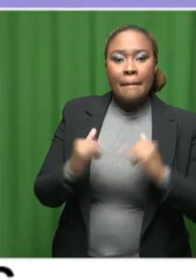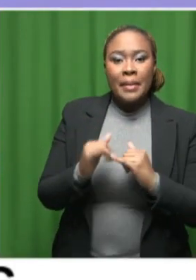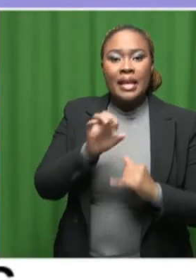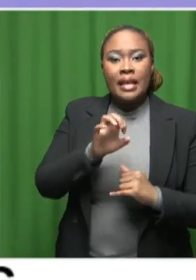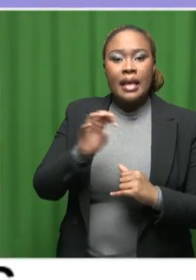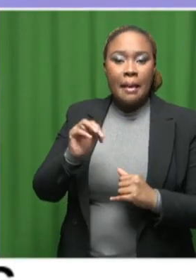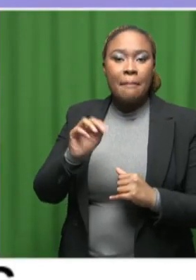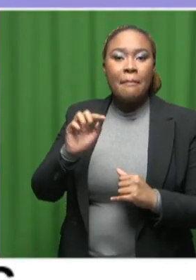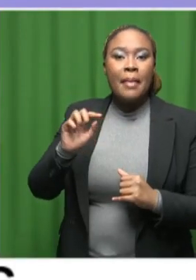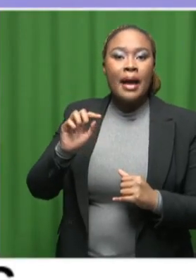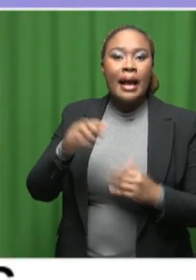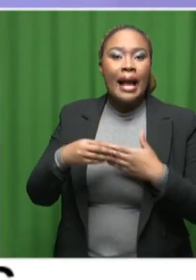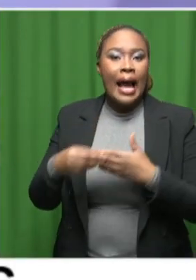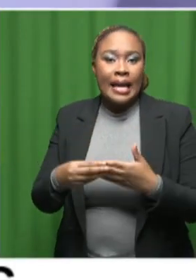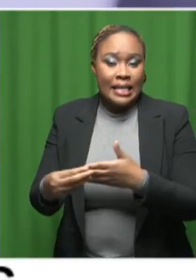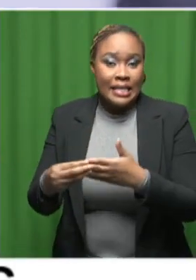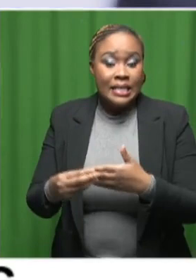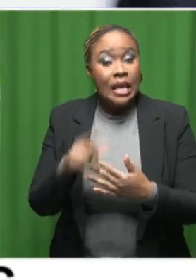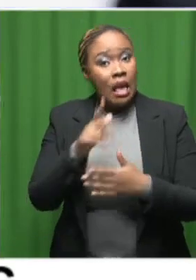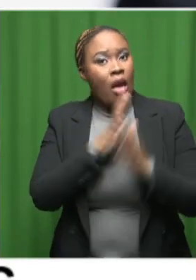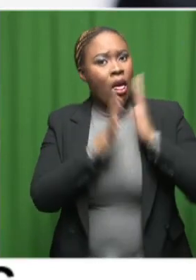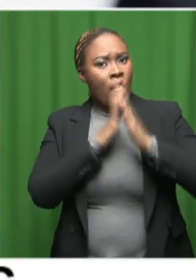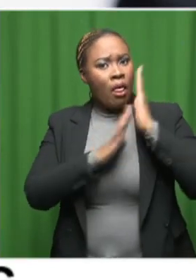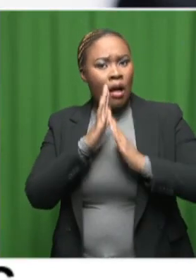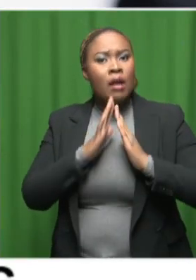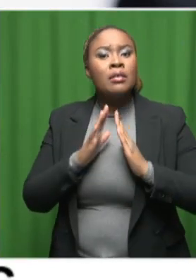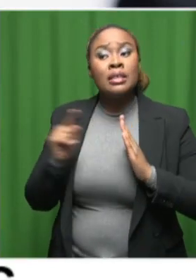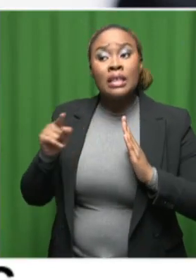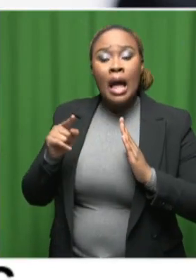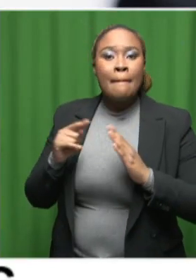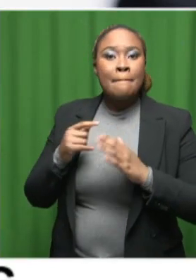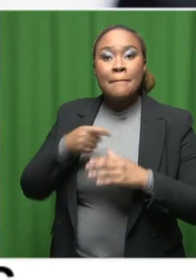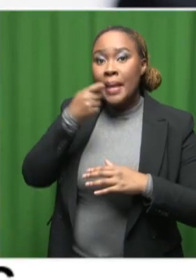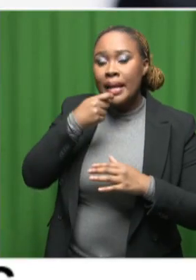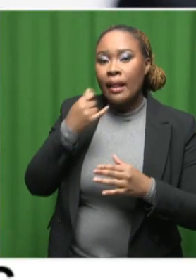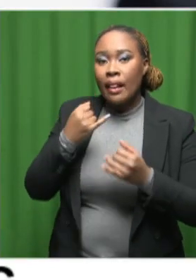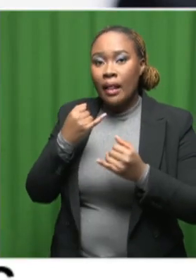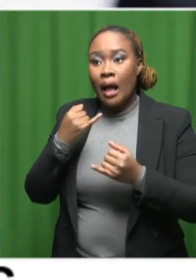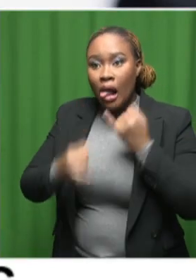been unpacking how technology is reducing common medical and drug errors in our healthcare sectors.